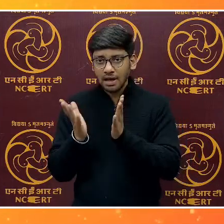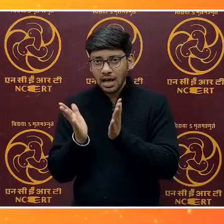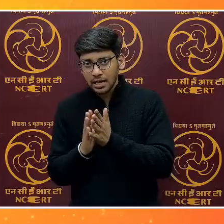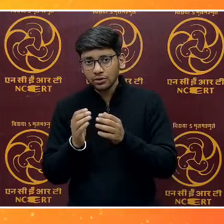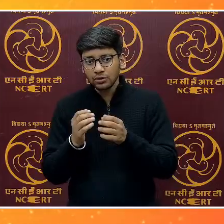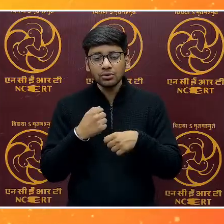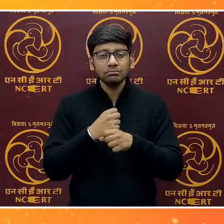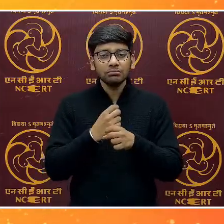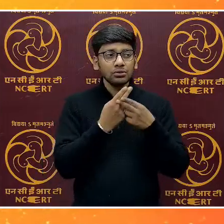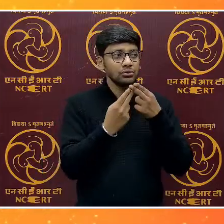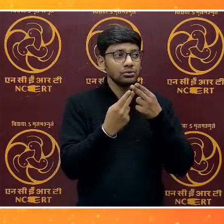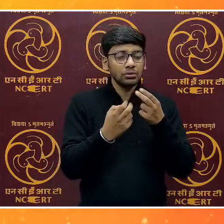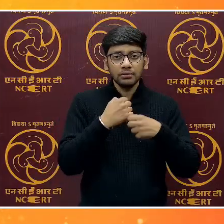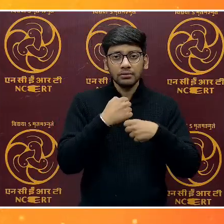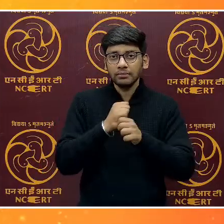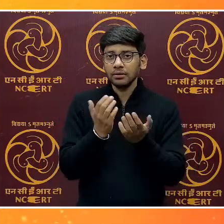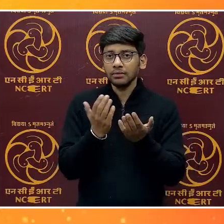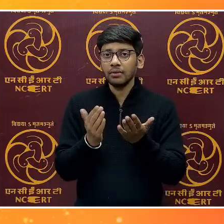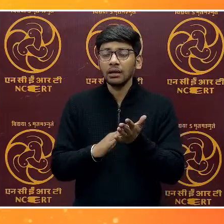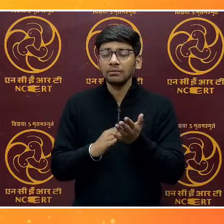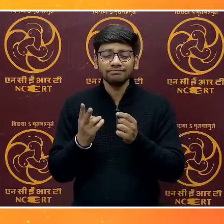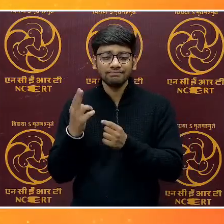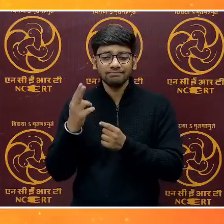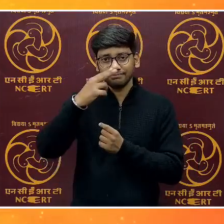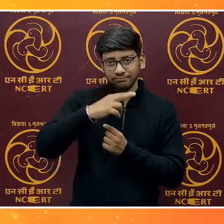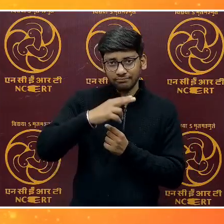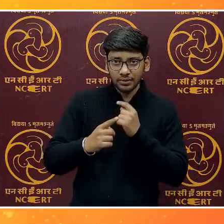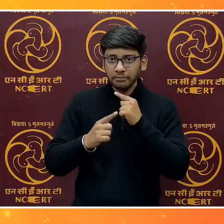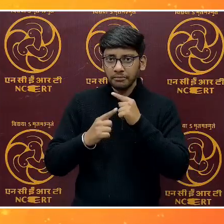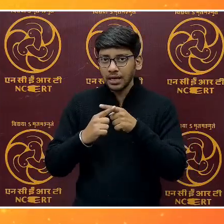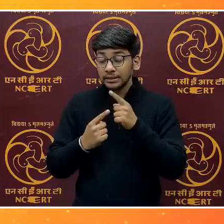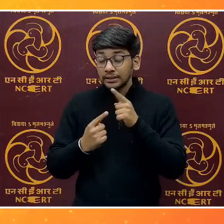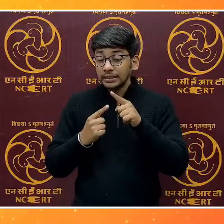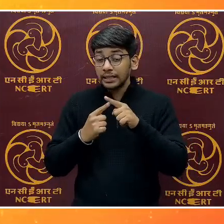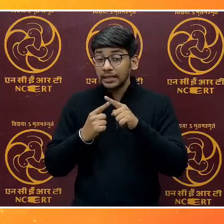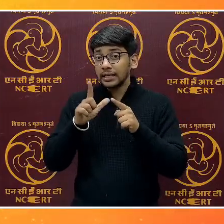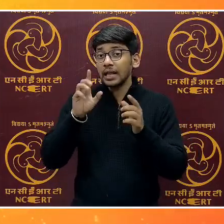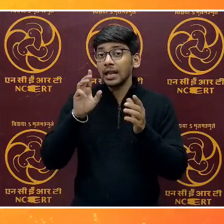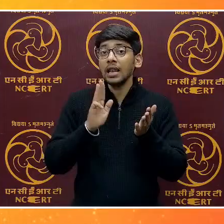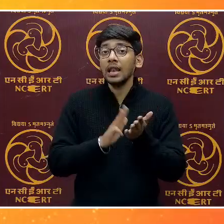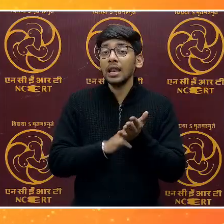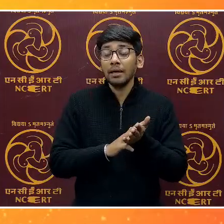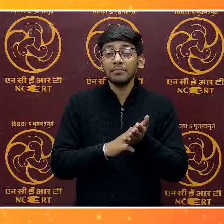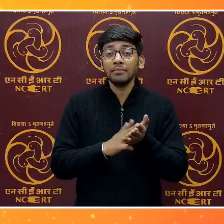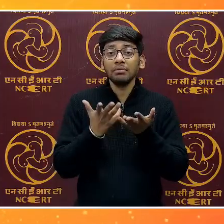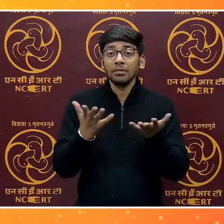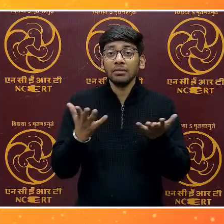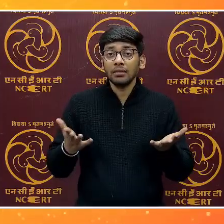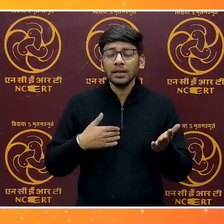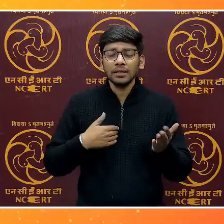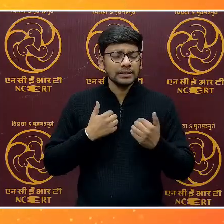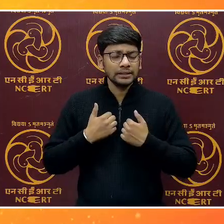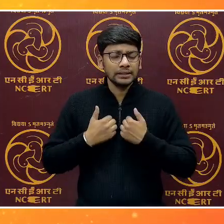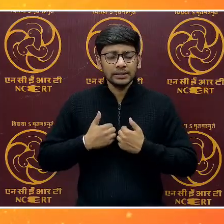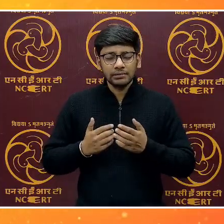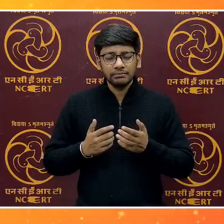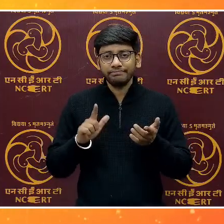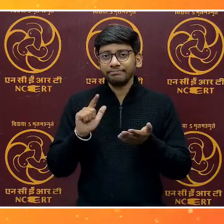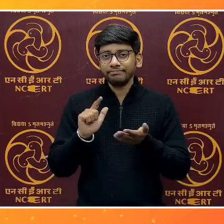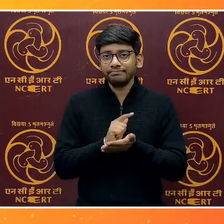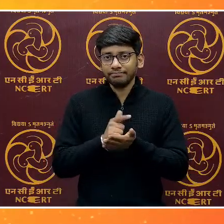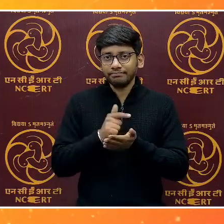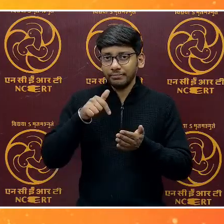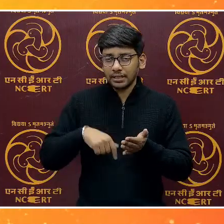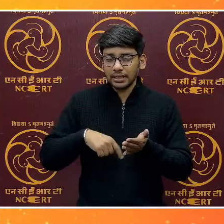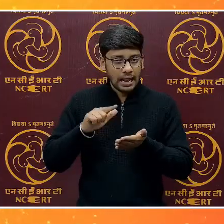these I can say cutouts or teaching learning material. Right. So this is one interesting chapter that we have learned. We